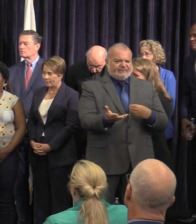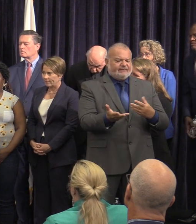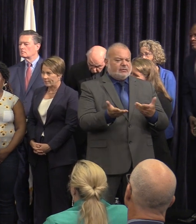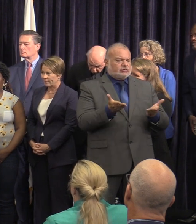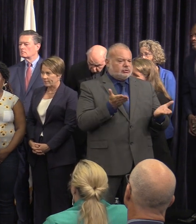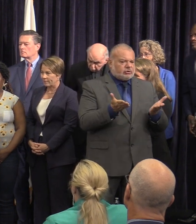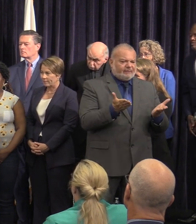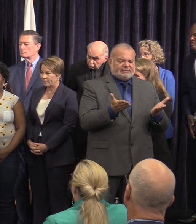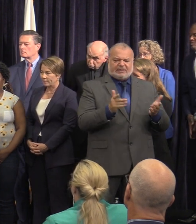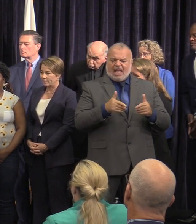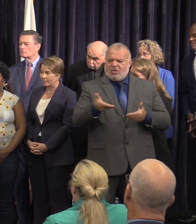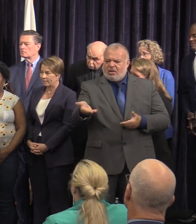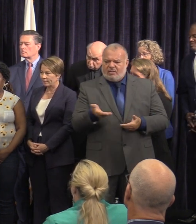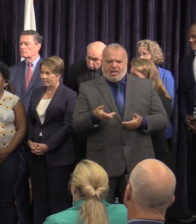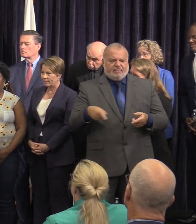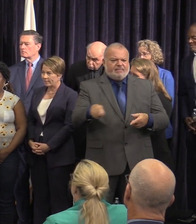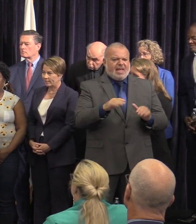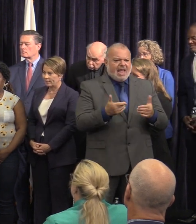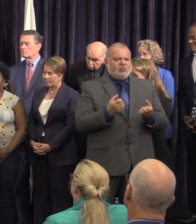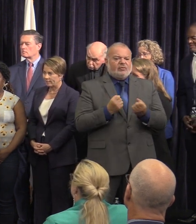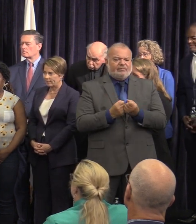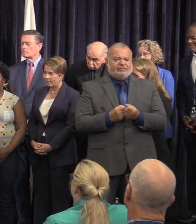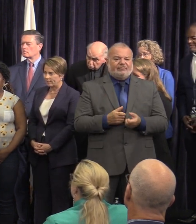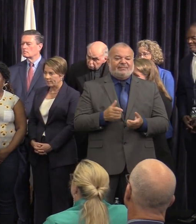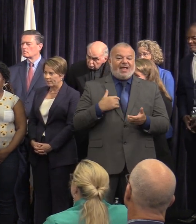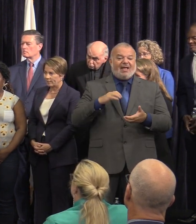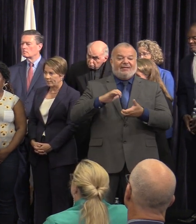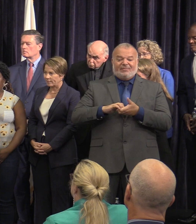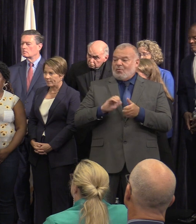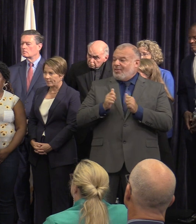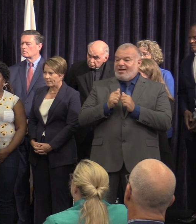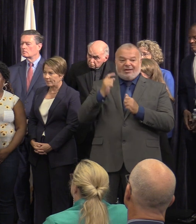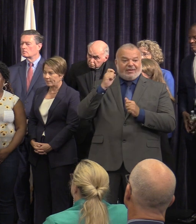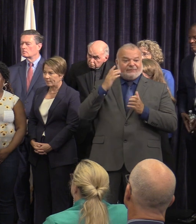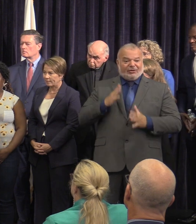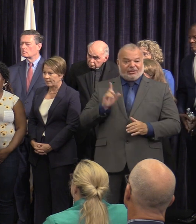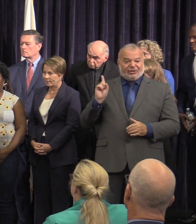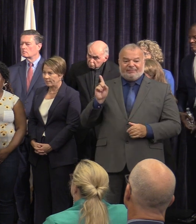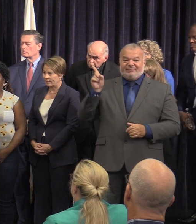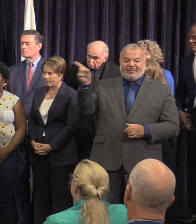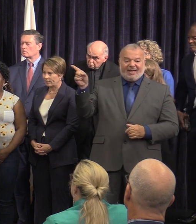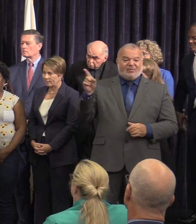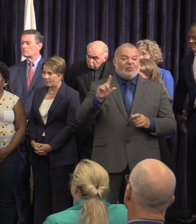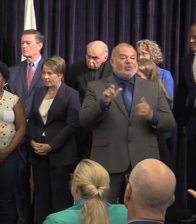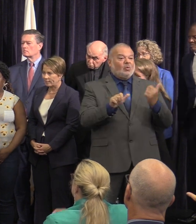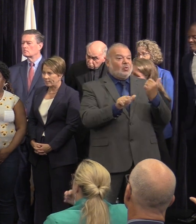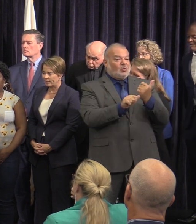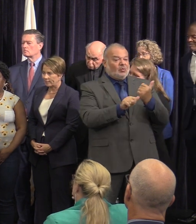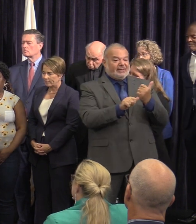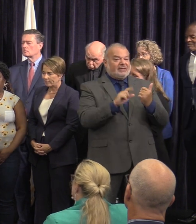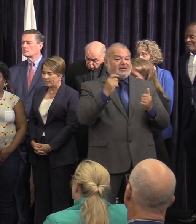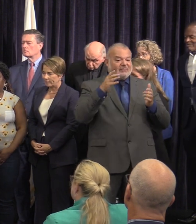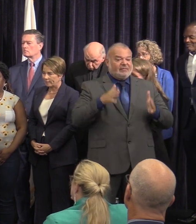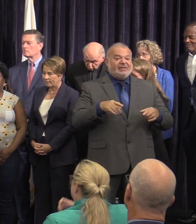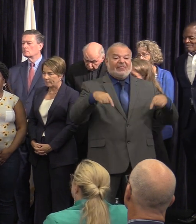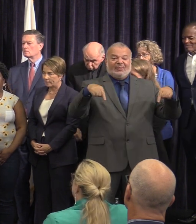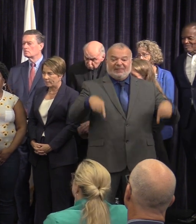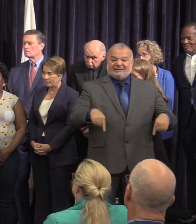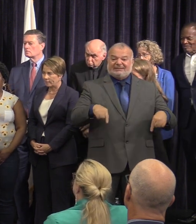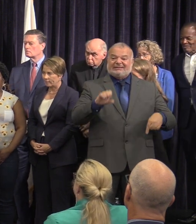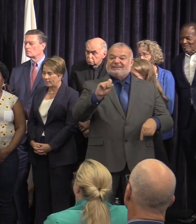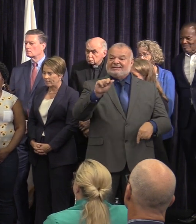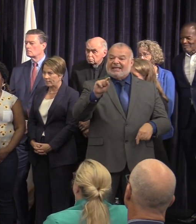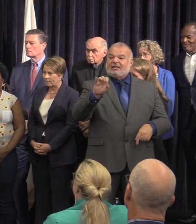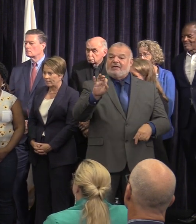today, I joined the governor, I joined the LG in terms of declaring this state of emergency so that all of